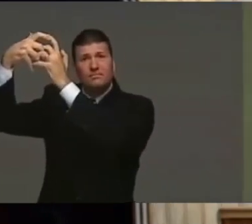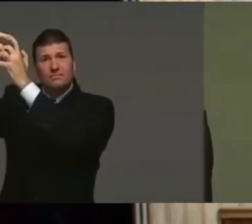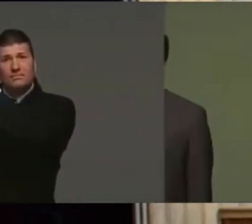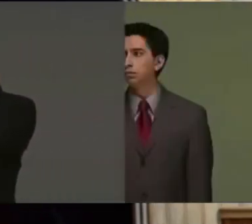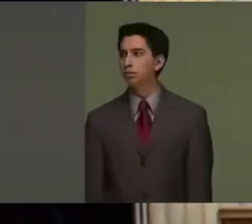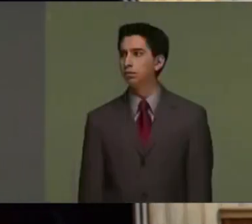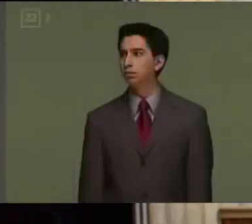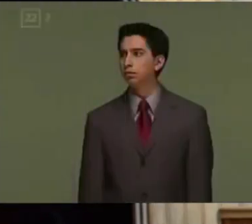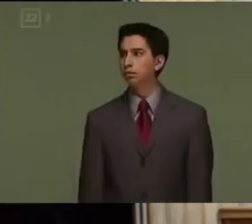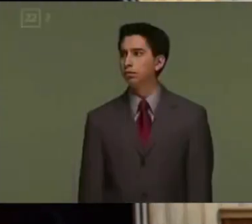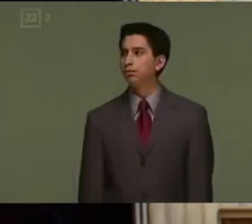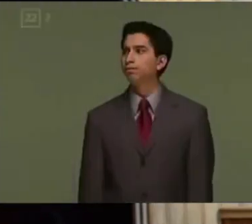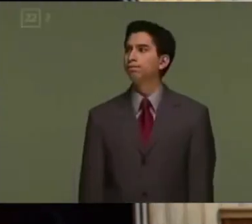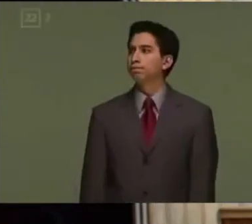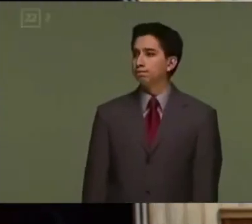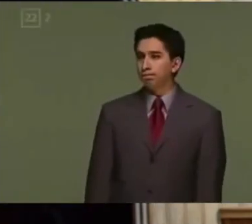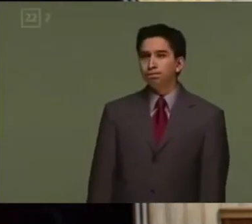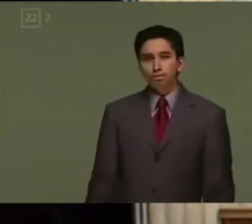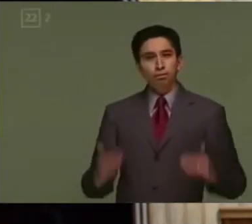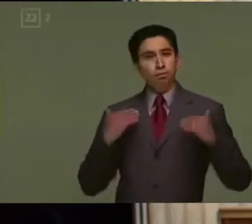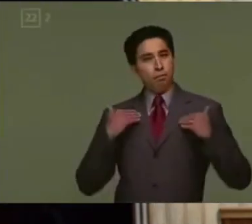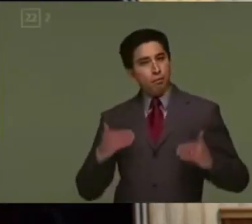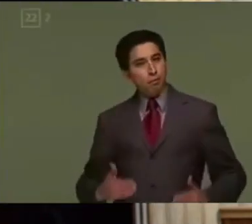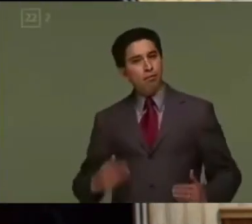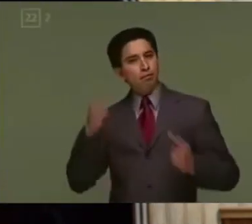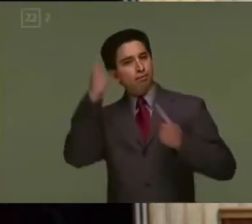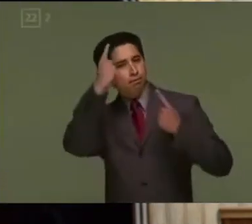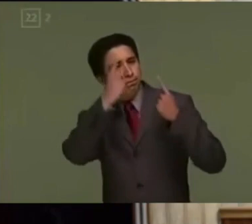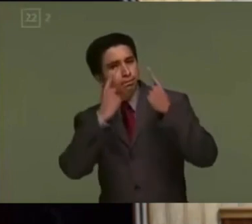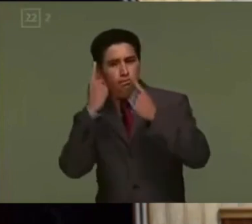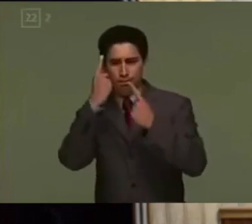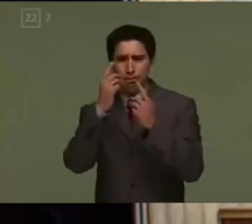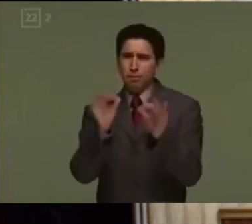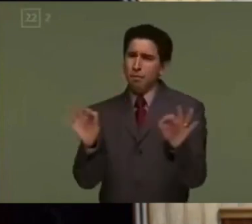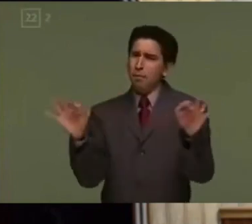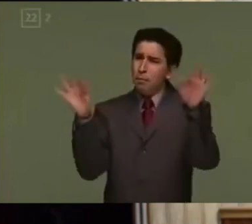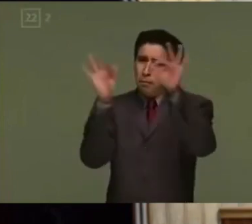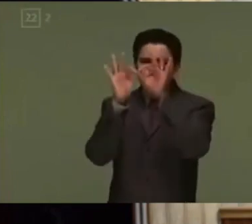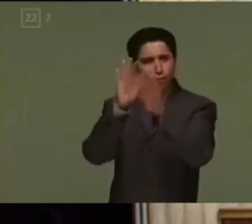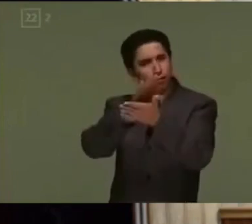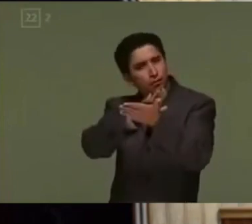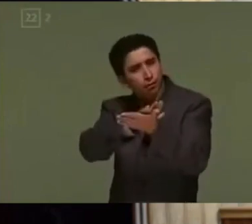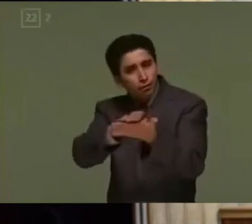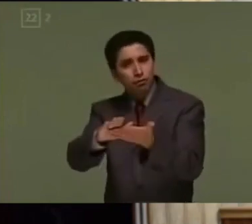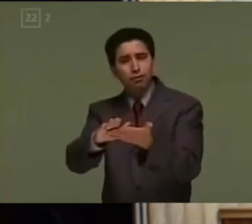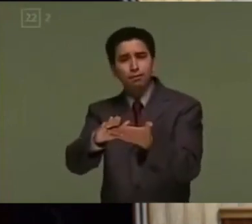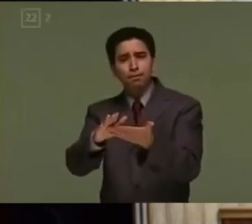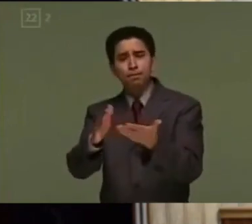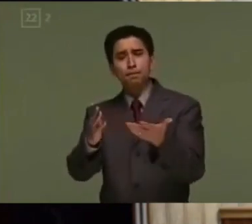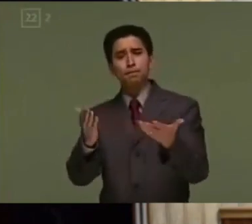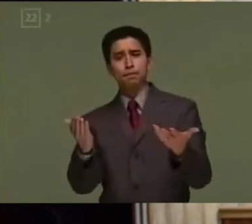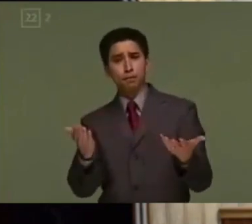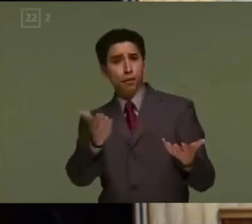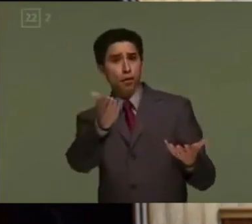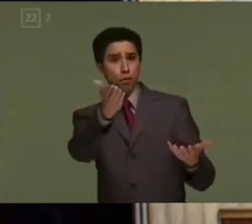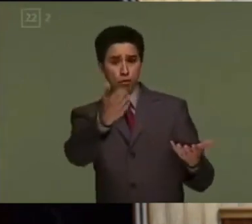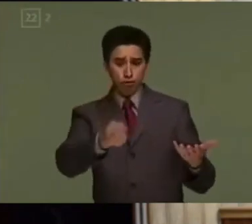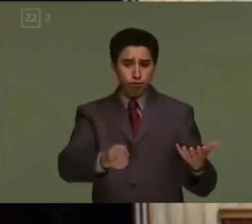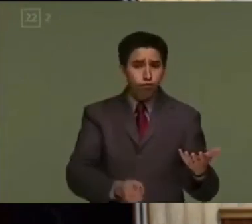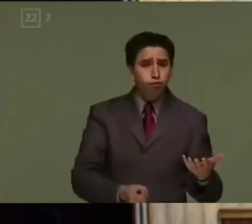left over in this world are tested, then and only then will they be proclaimed